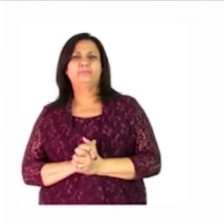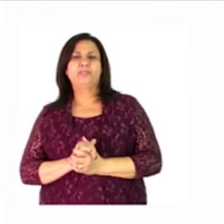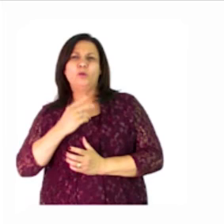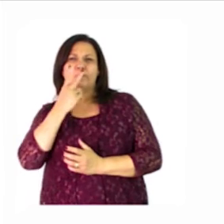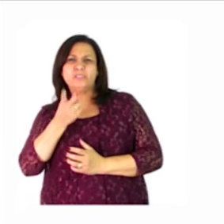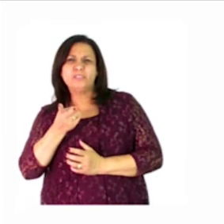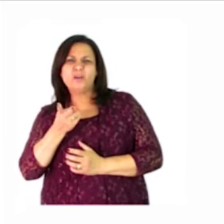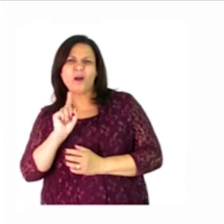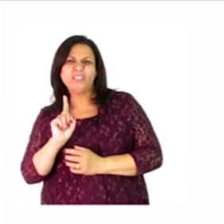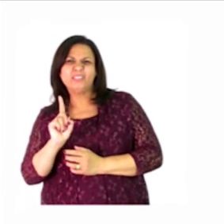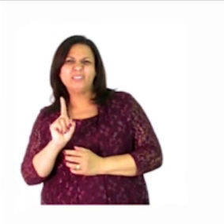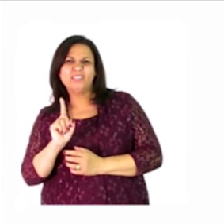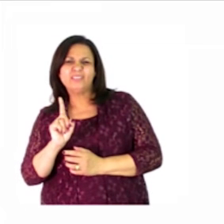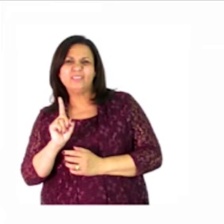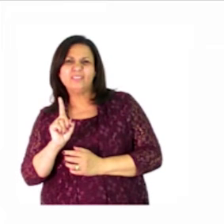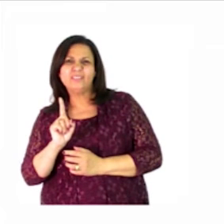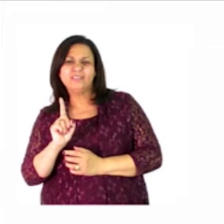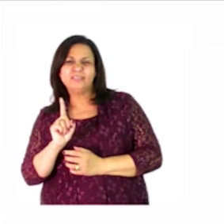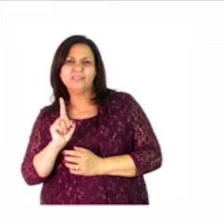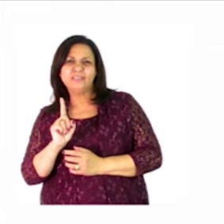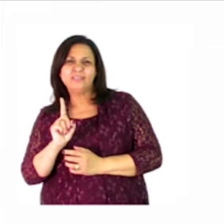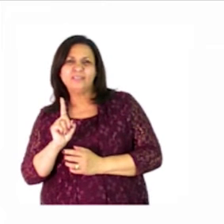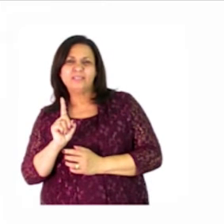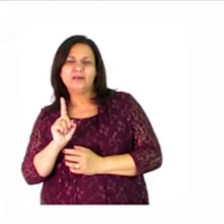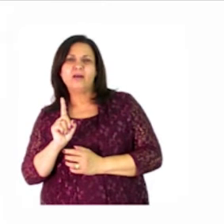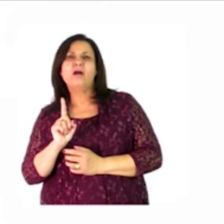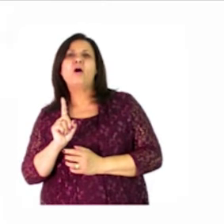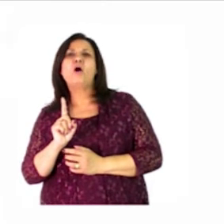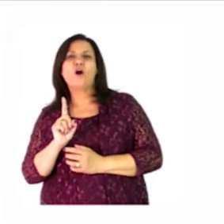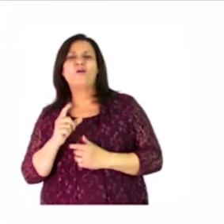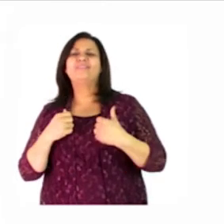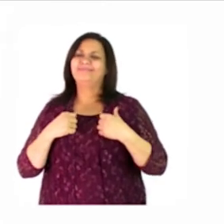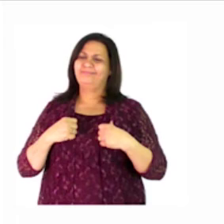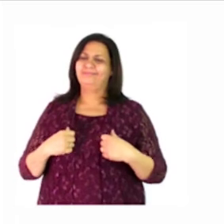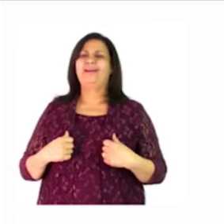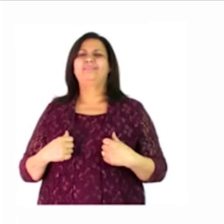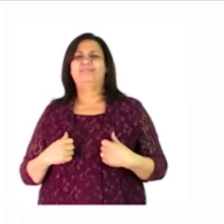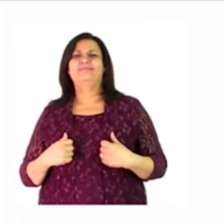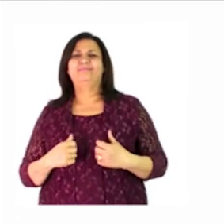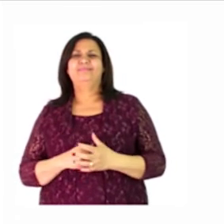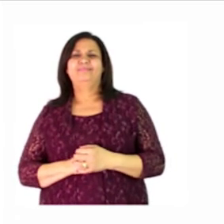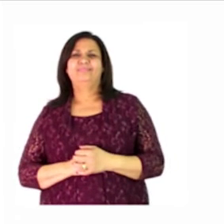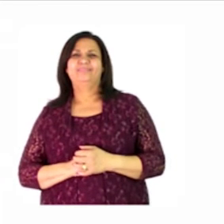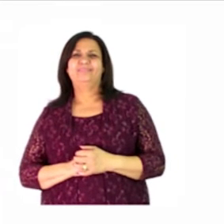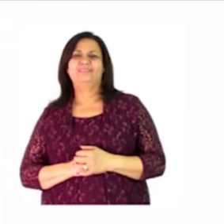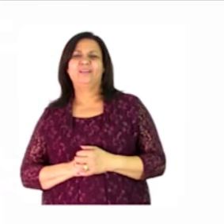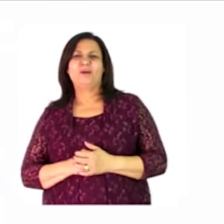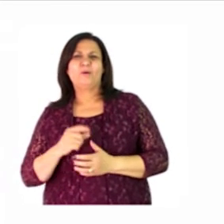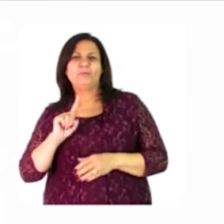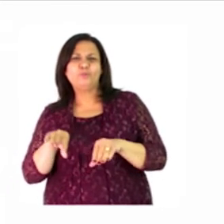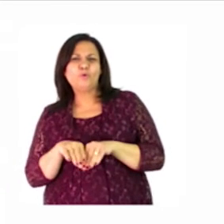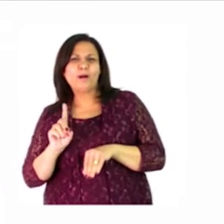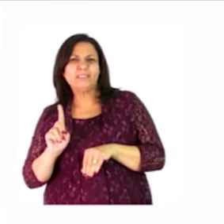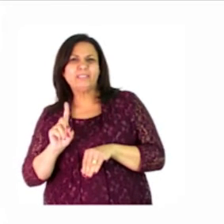page 21, it allows us to relax a little bit. All we need to